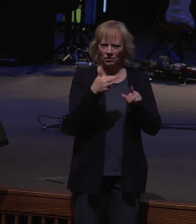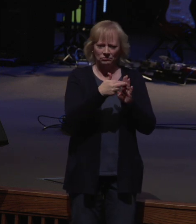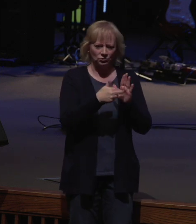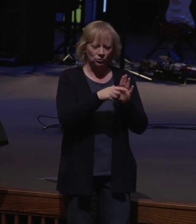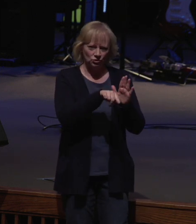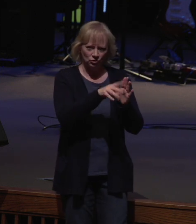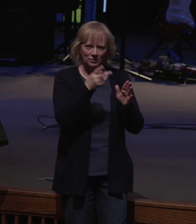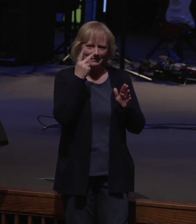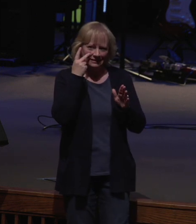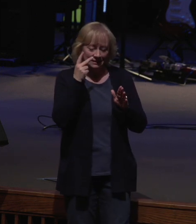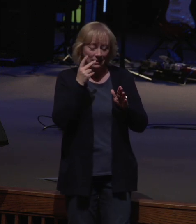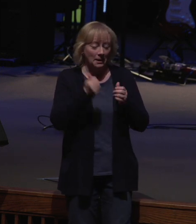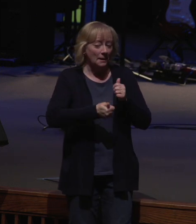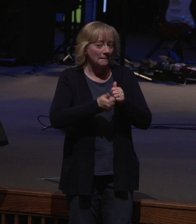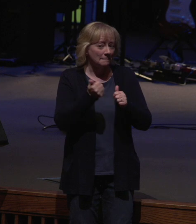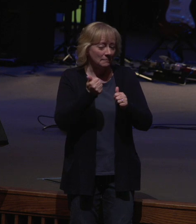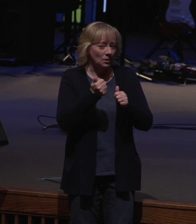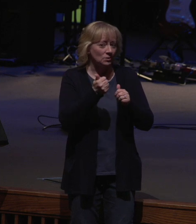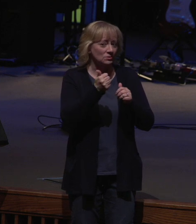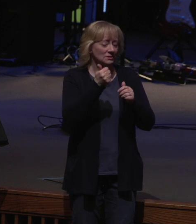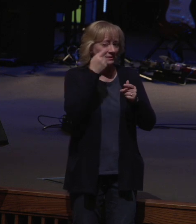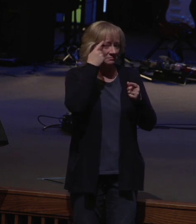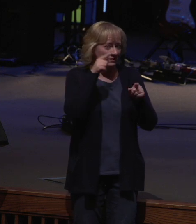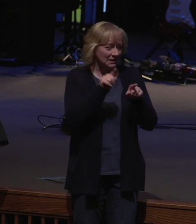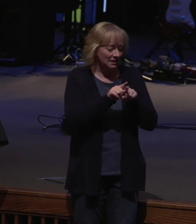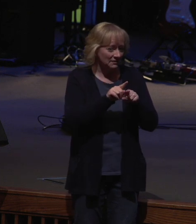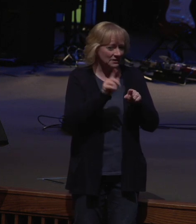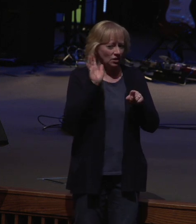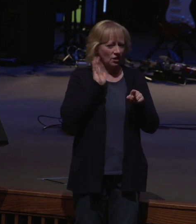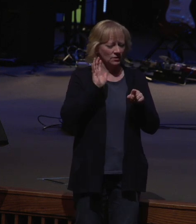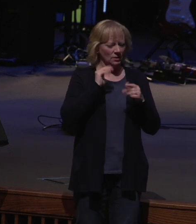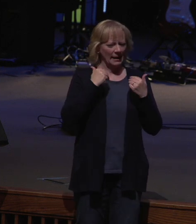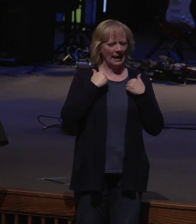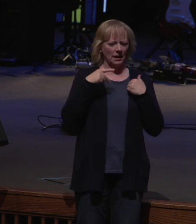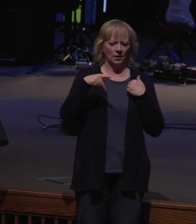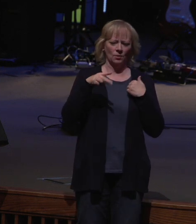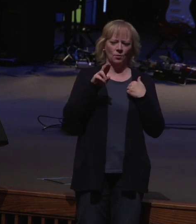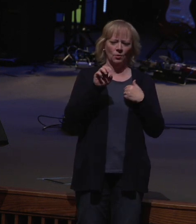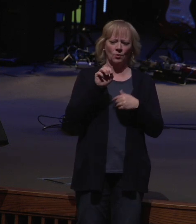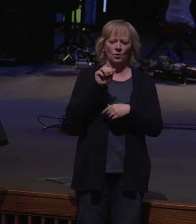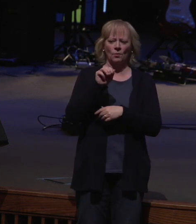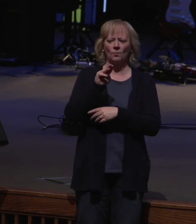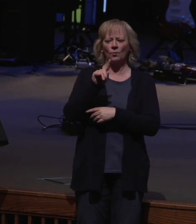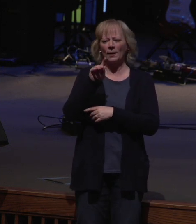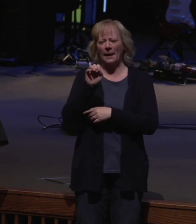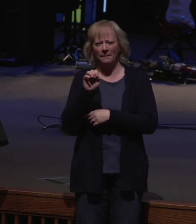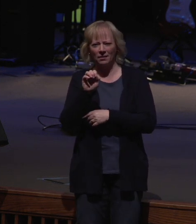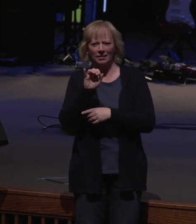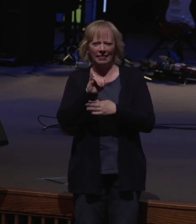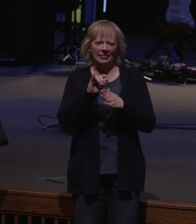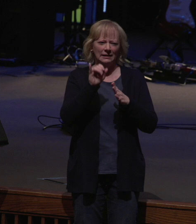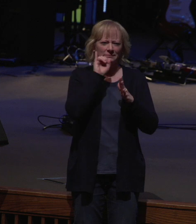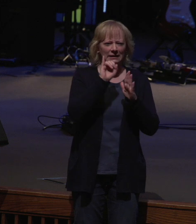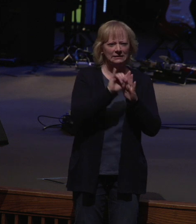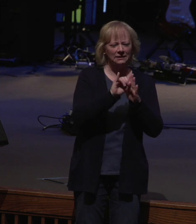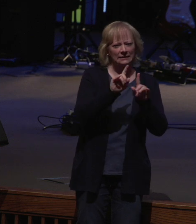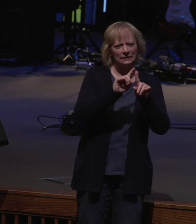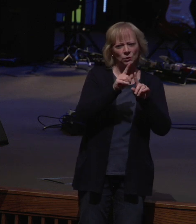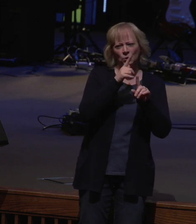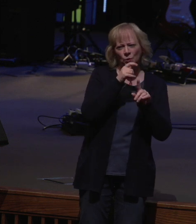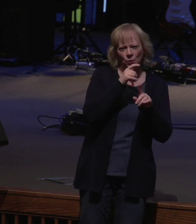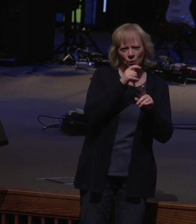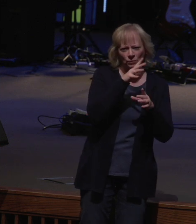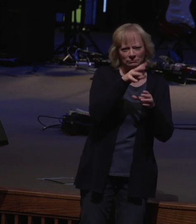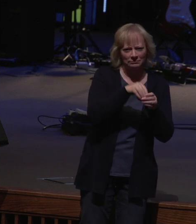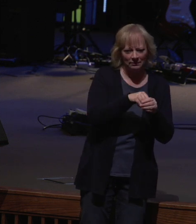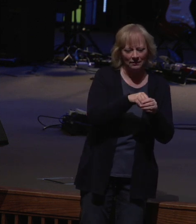Now, most covenants back then began with a preamble and then like a prologue. The preamble identified the different parties in the agreement,